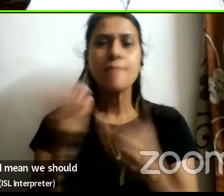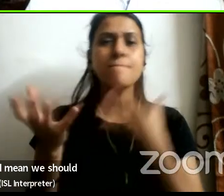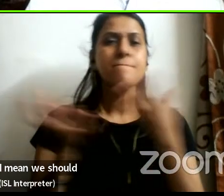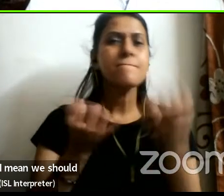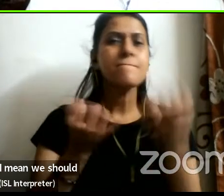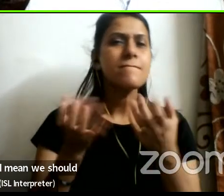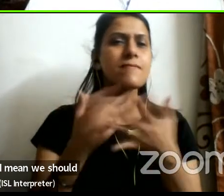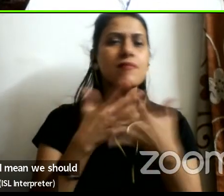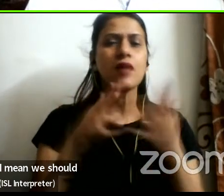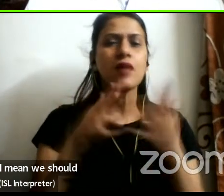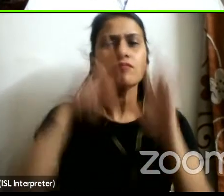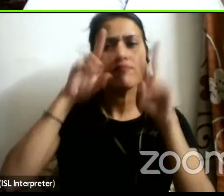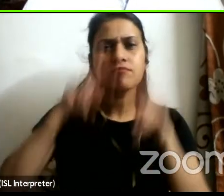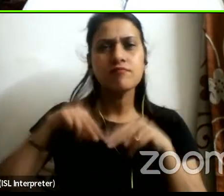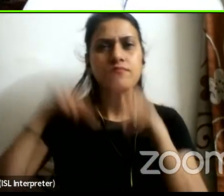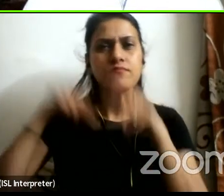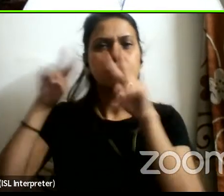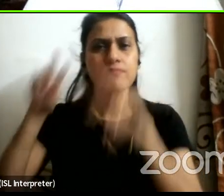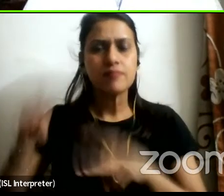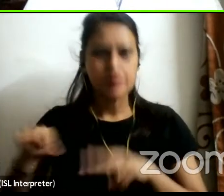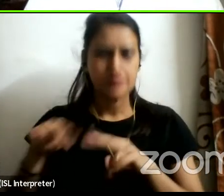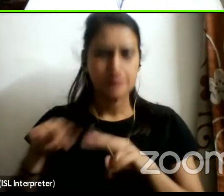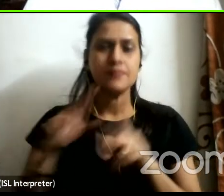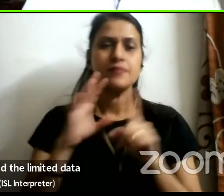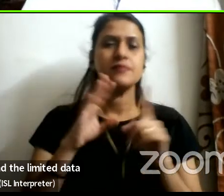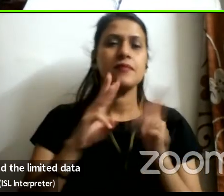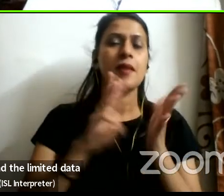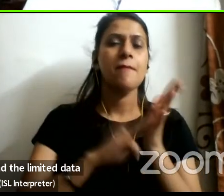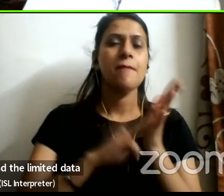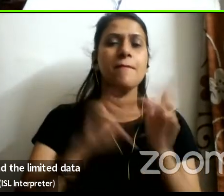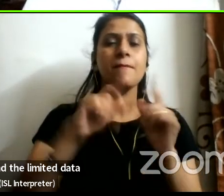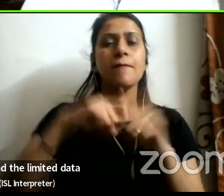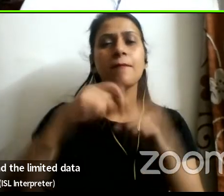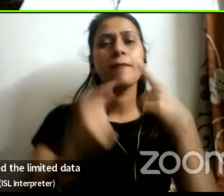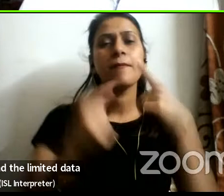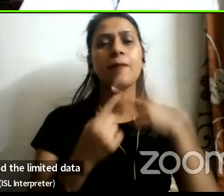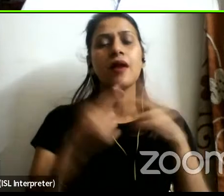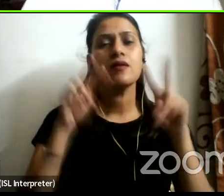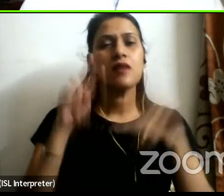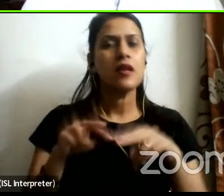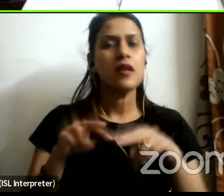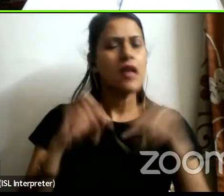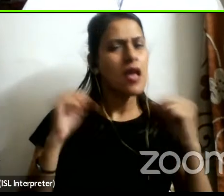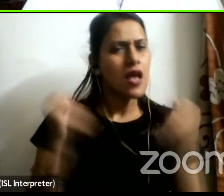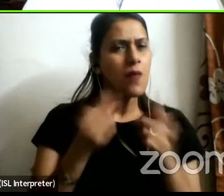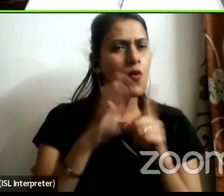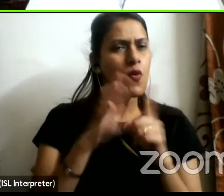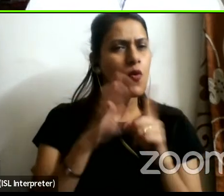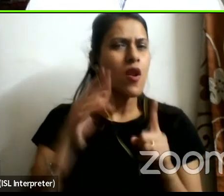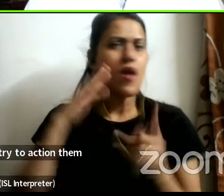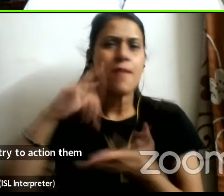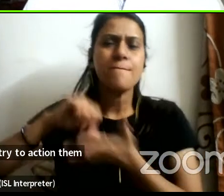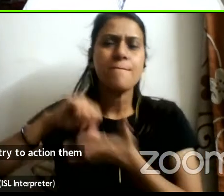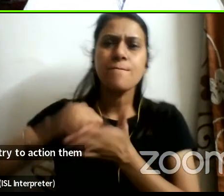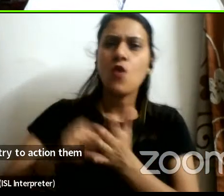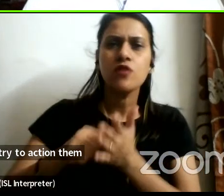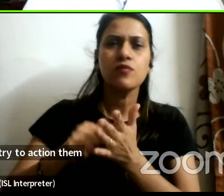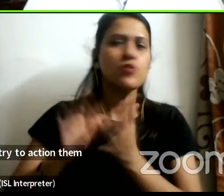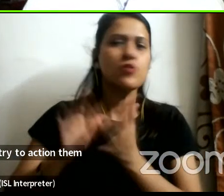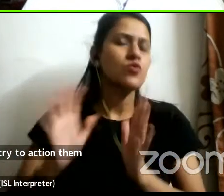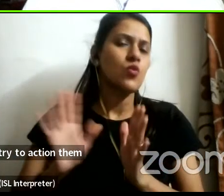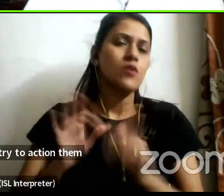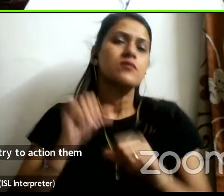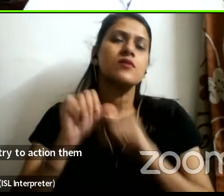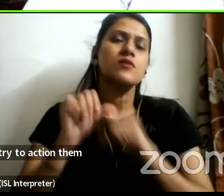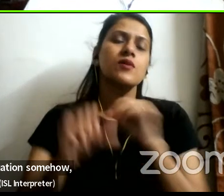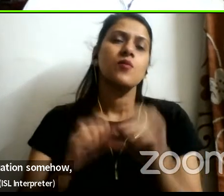that they are able to collect, they try to action them through enforcement. Right. Now, that said, I mean, is the situation